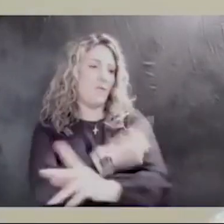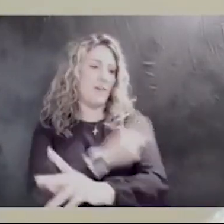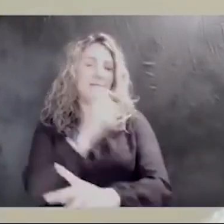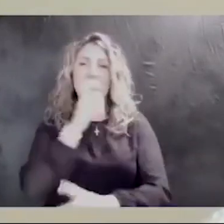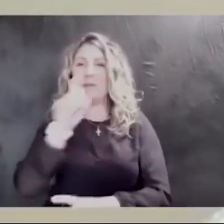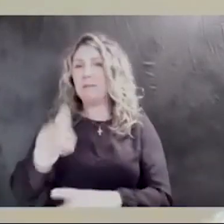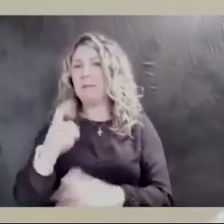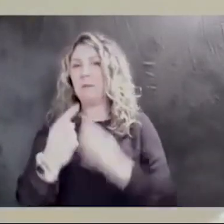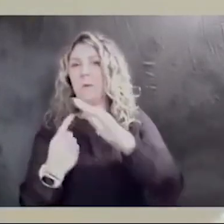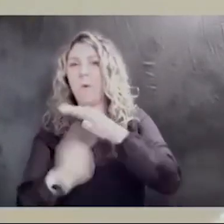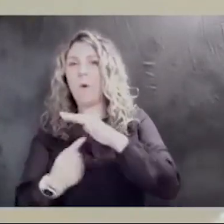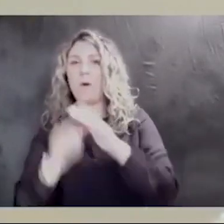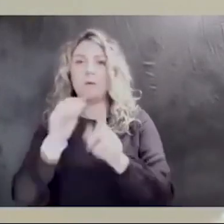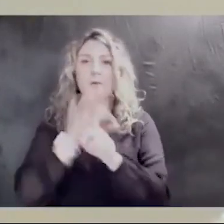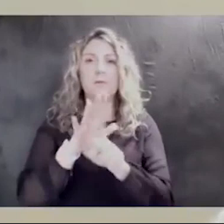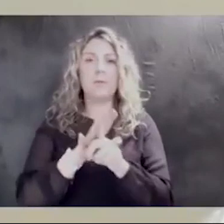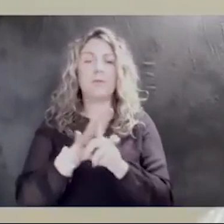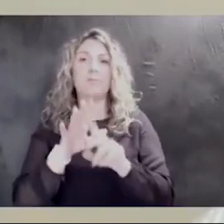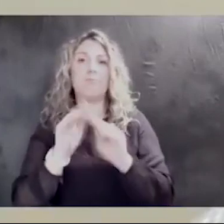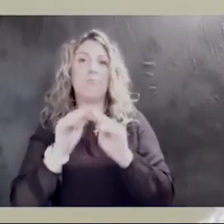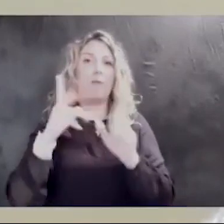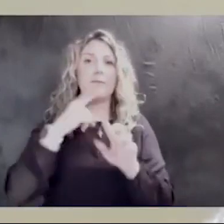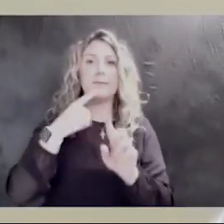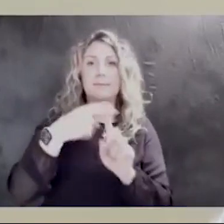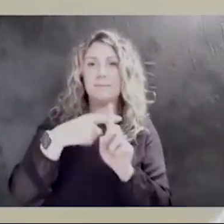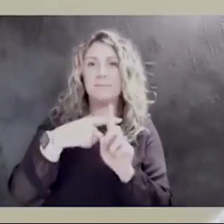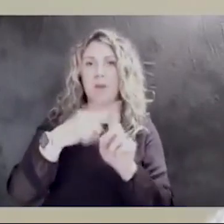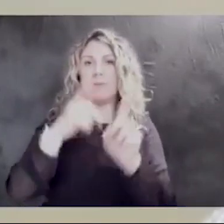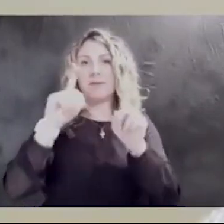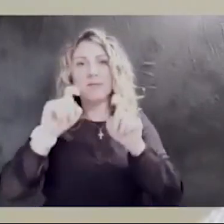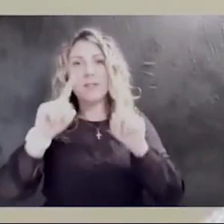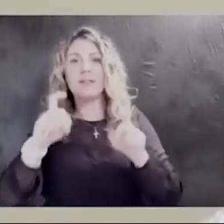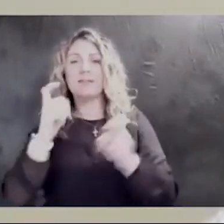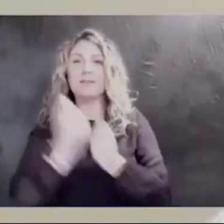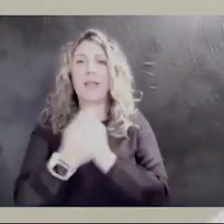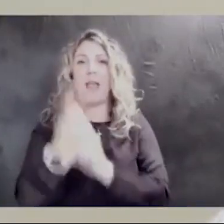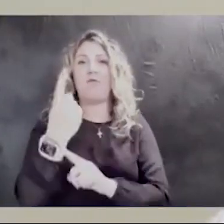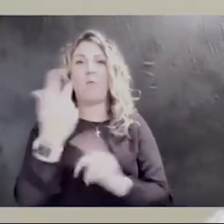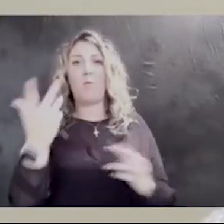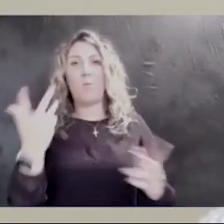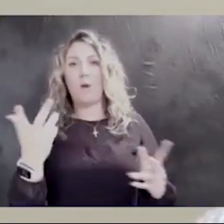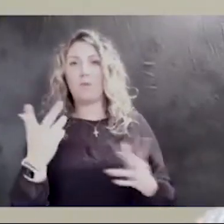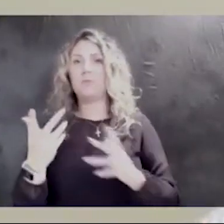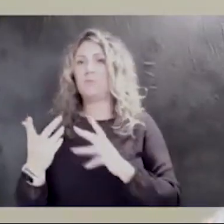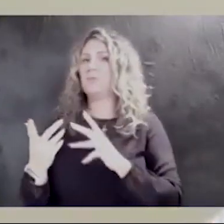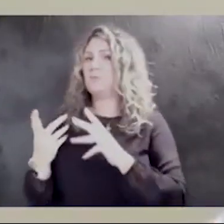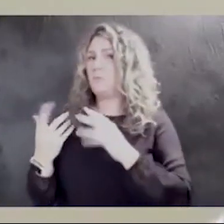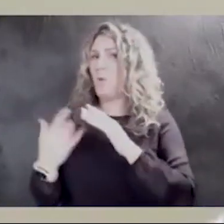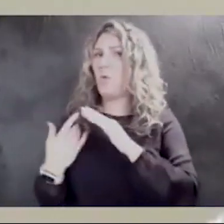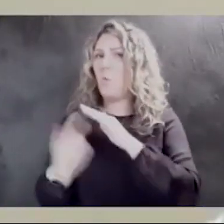for exposure. Obviously, if test positive, we're having everybody quarantine. It's a